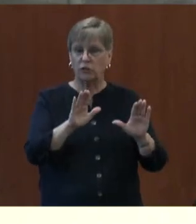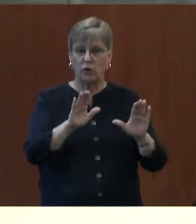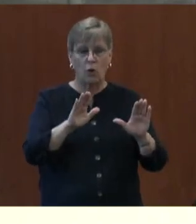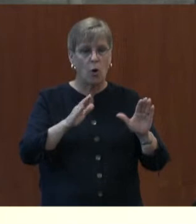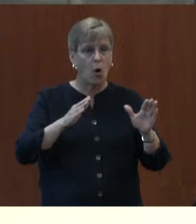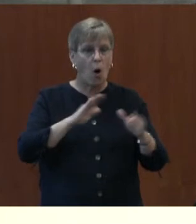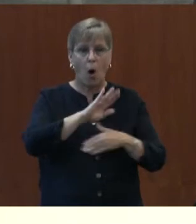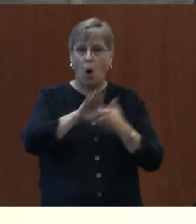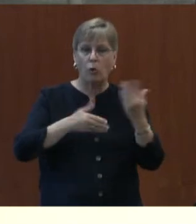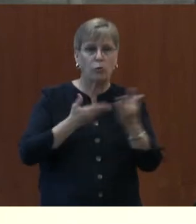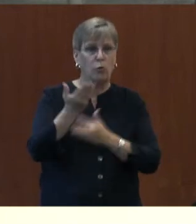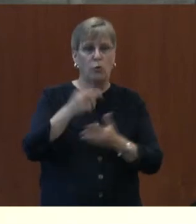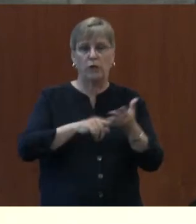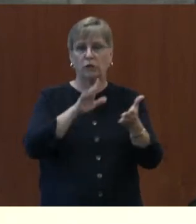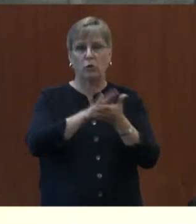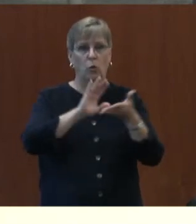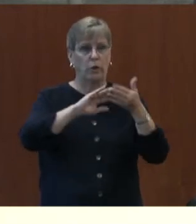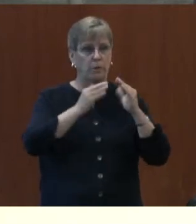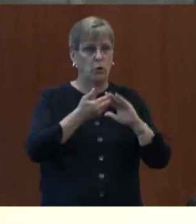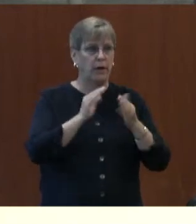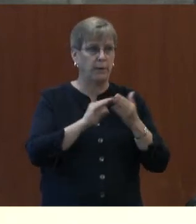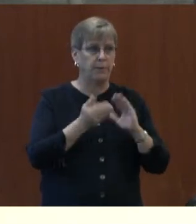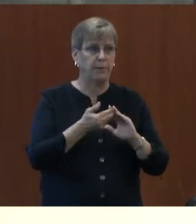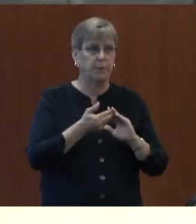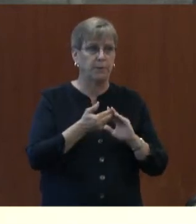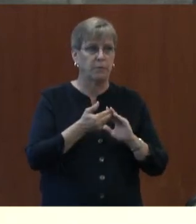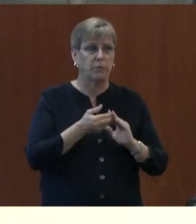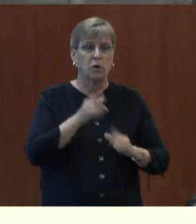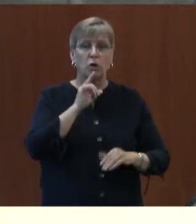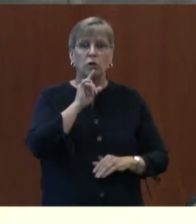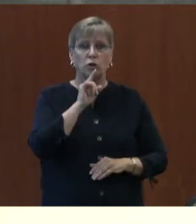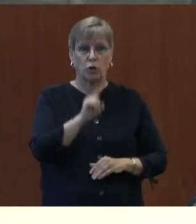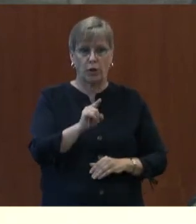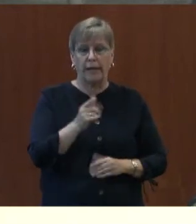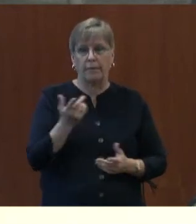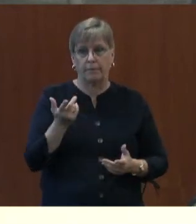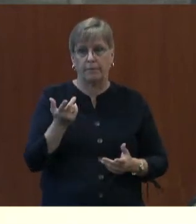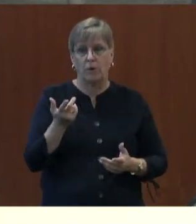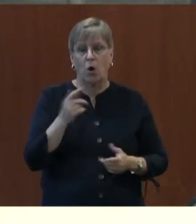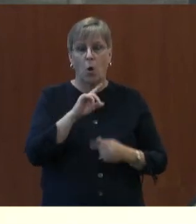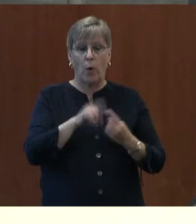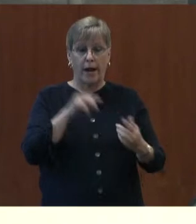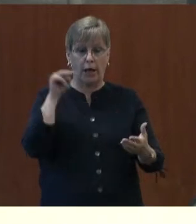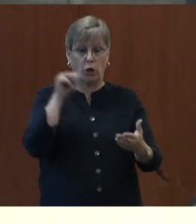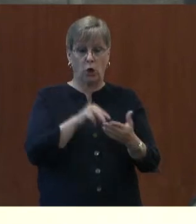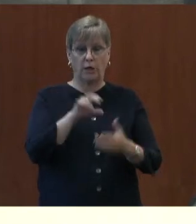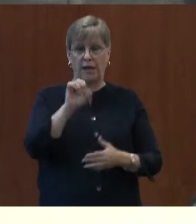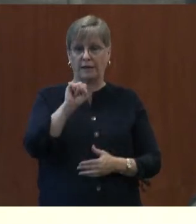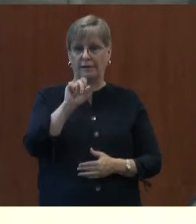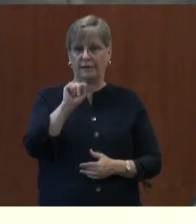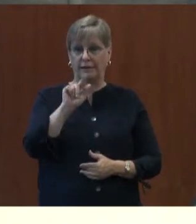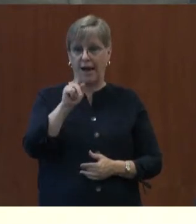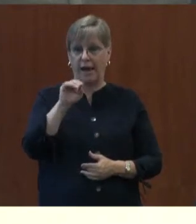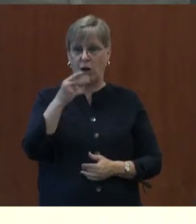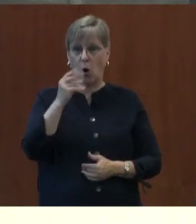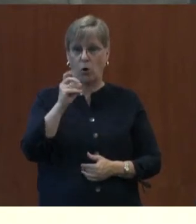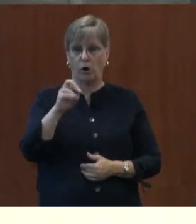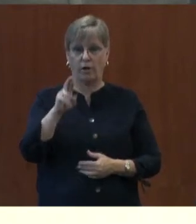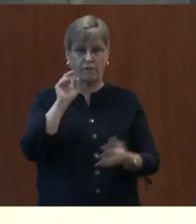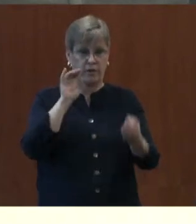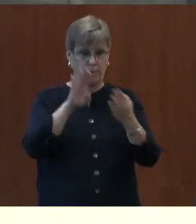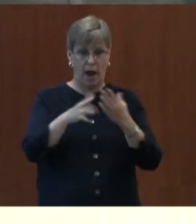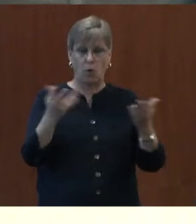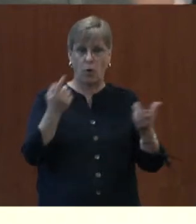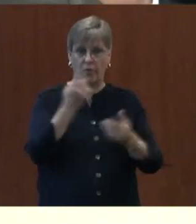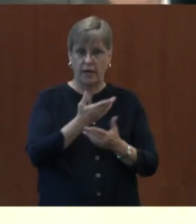throughout this school community. Certainly when I looked at the stakeholder feedback, what was very clear, there